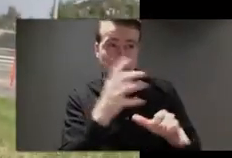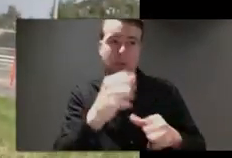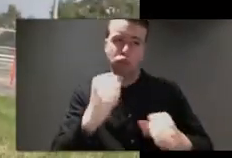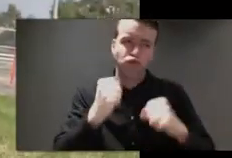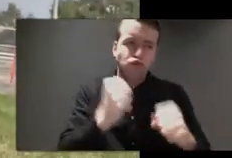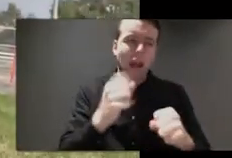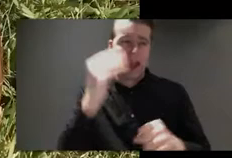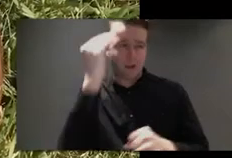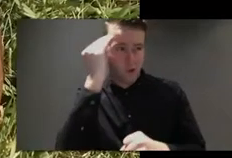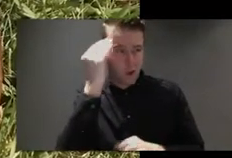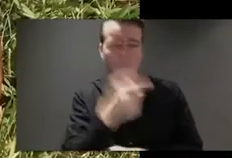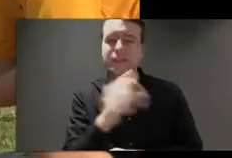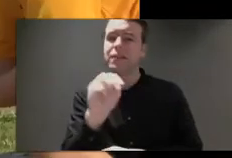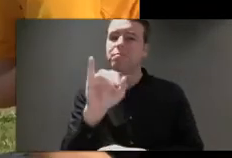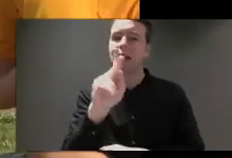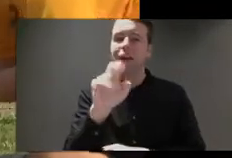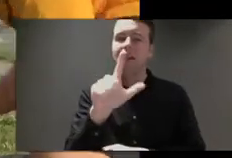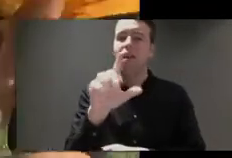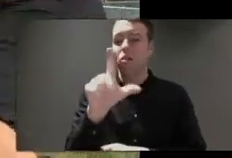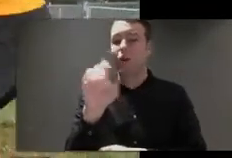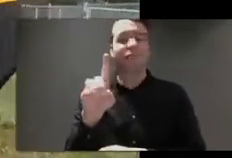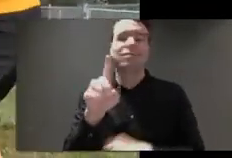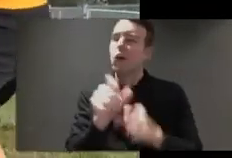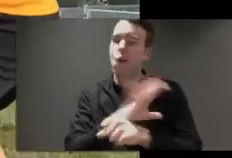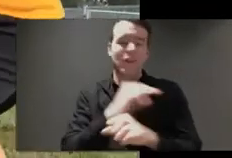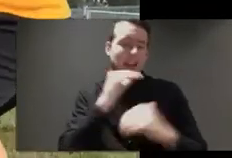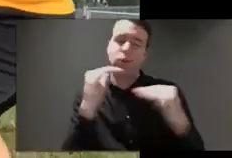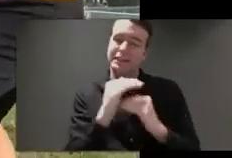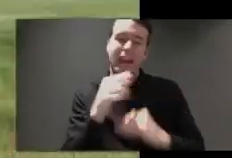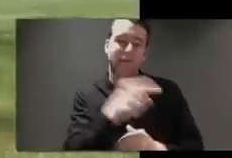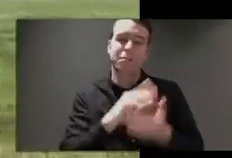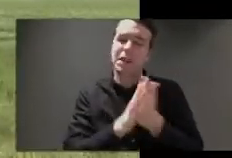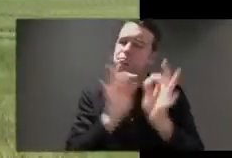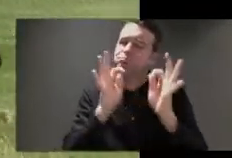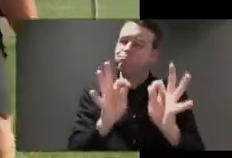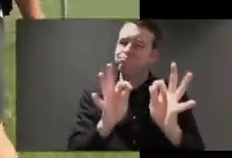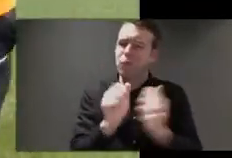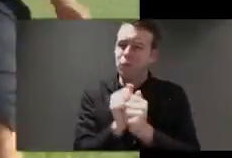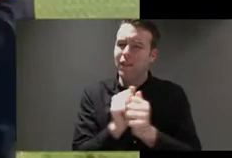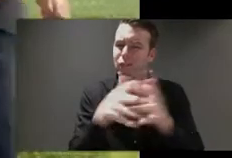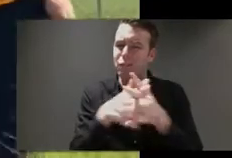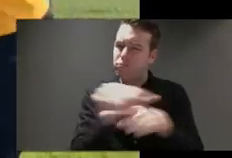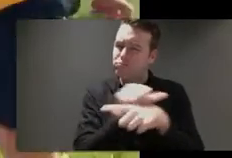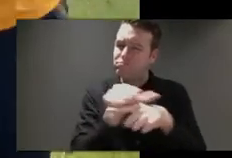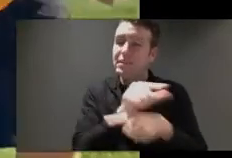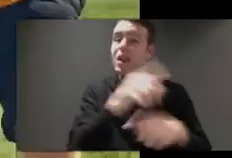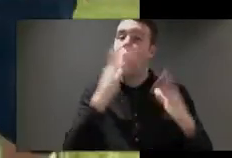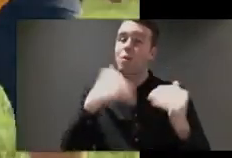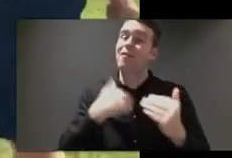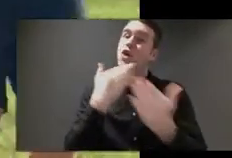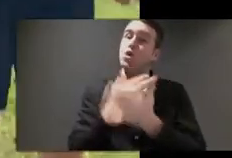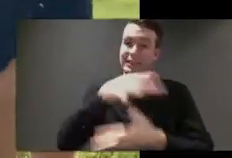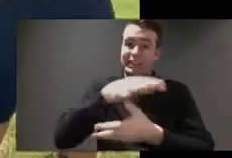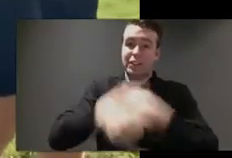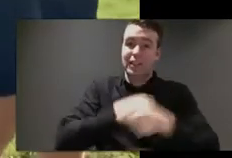strength, and knowledge, Mike Lloyd hasn't let COVID stop him from perfecting his craft. He looks to have a spectacular senior year, helping